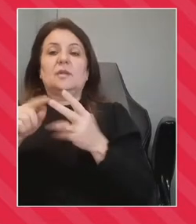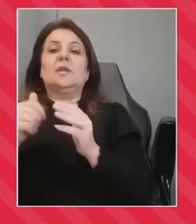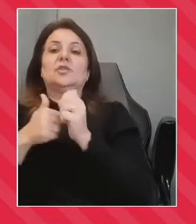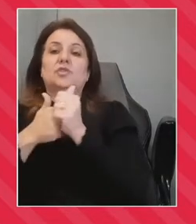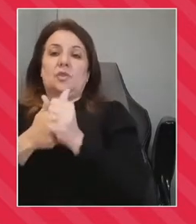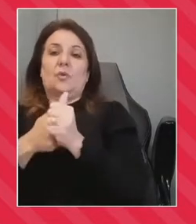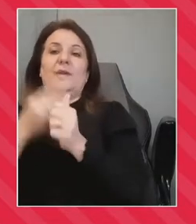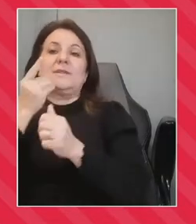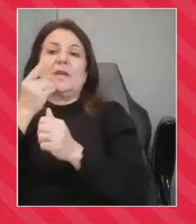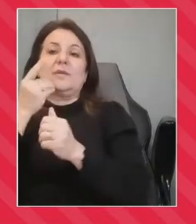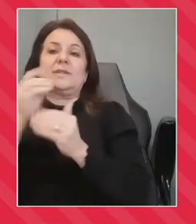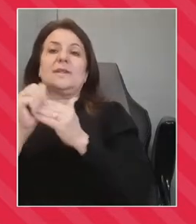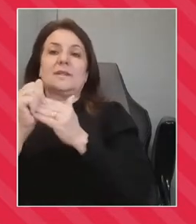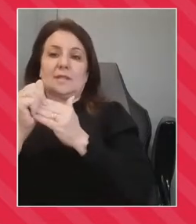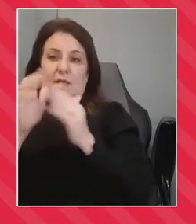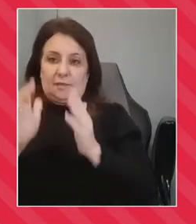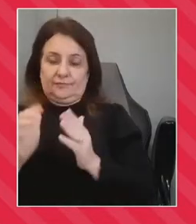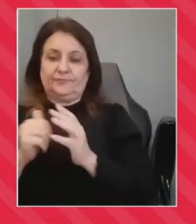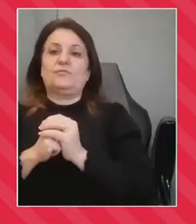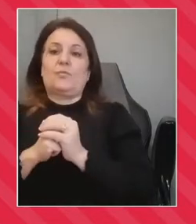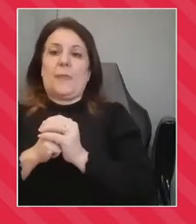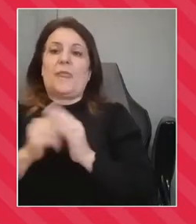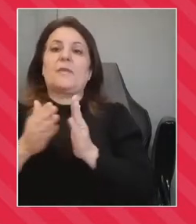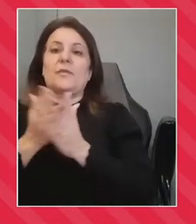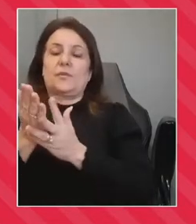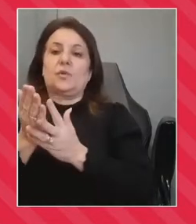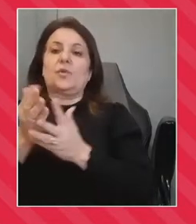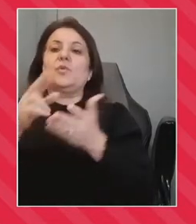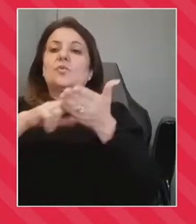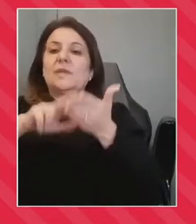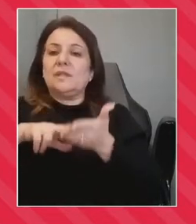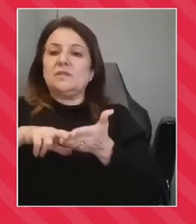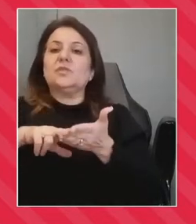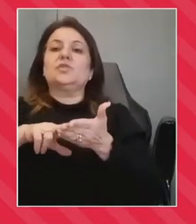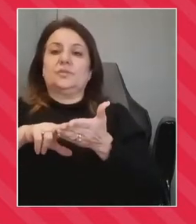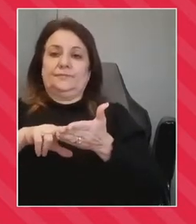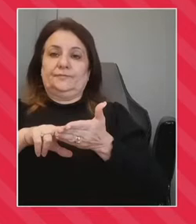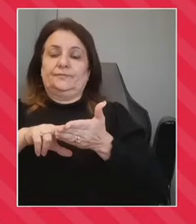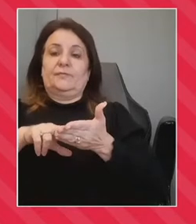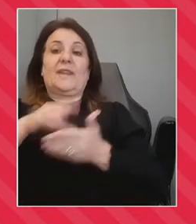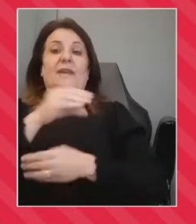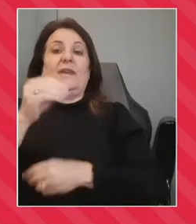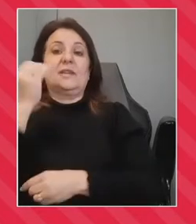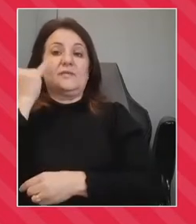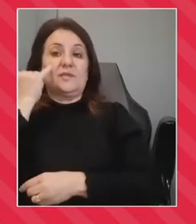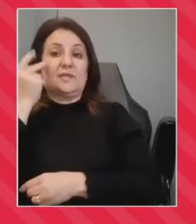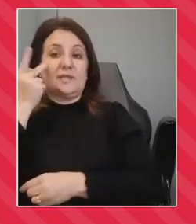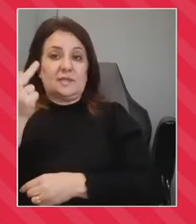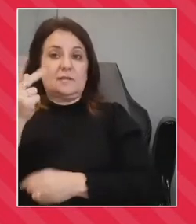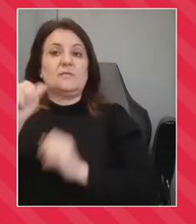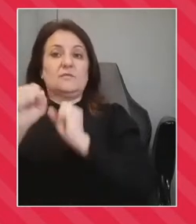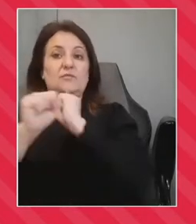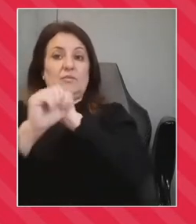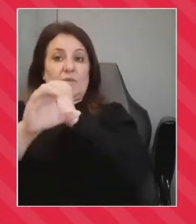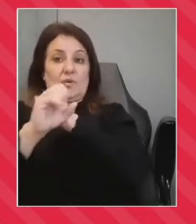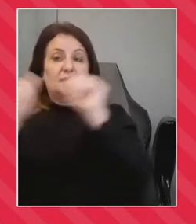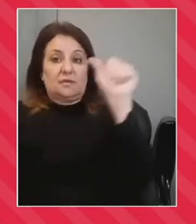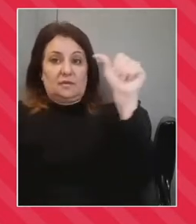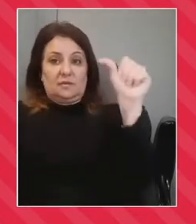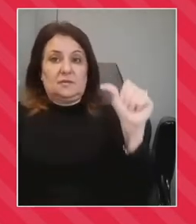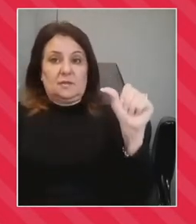through MyPlate and by broader investment research in food systems. Many of you may have seen that we posted the scientific questions